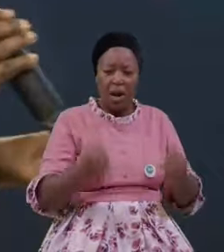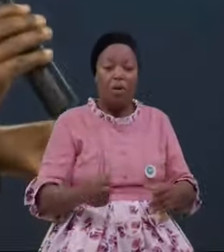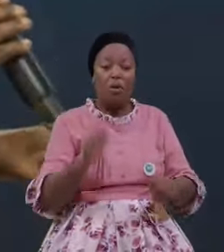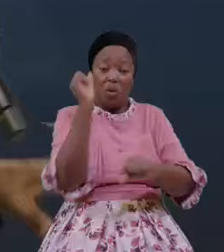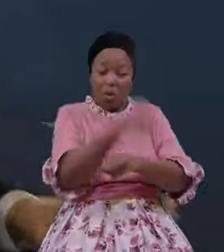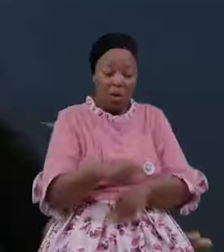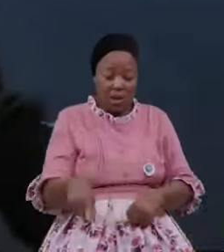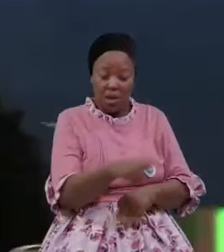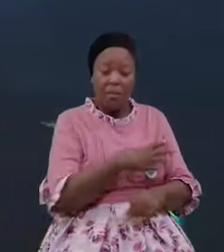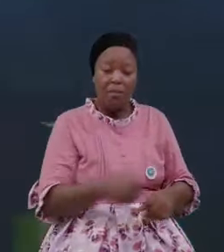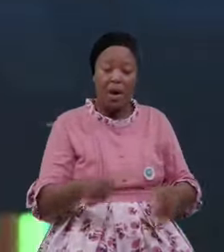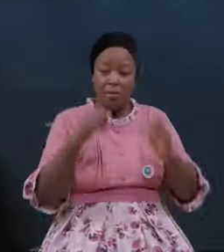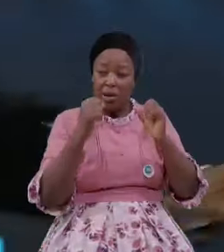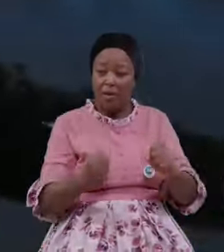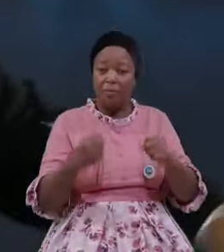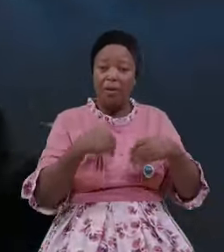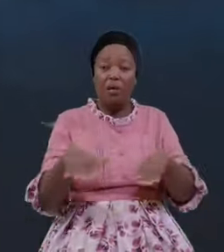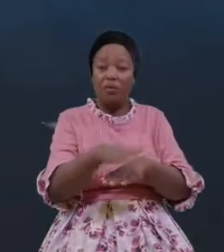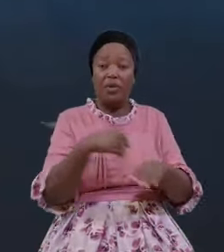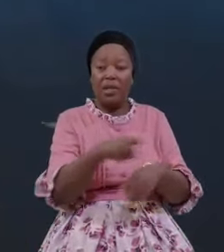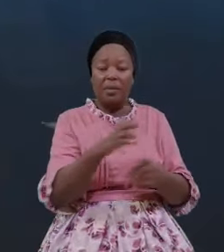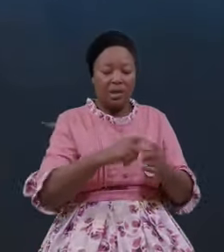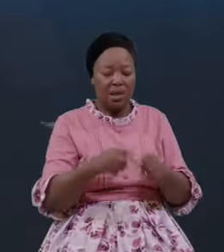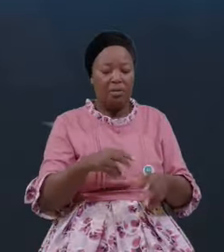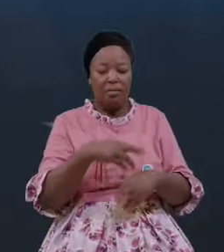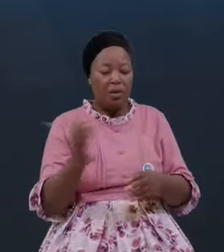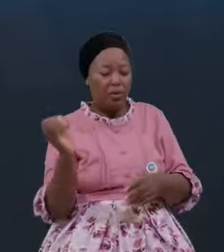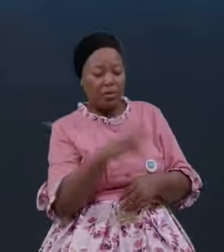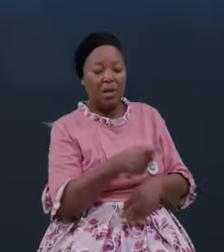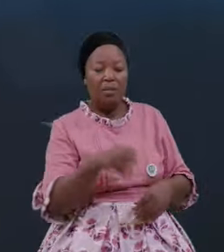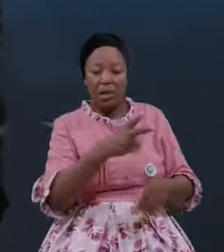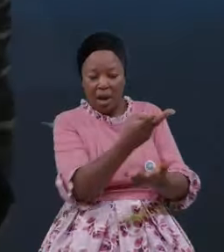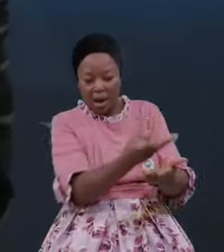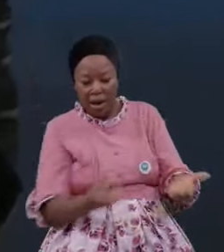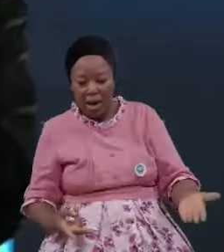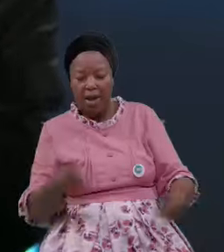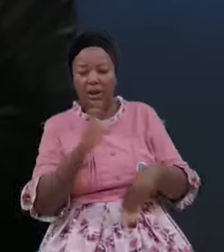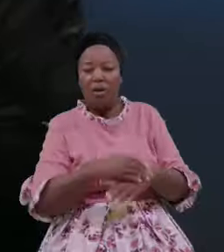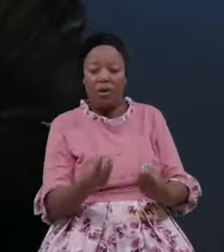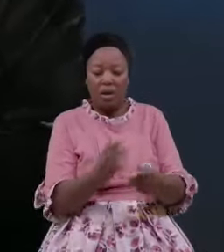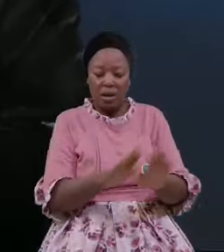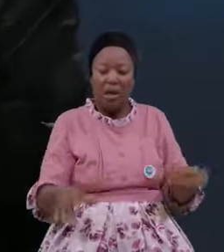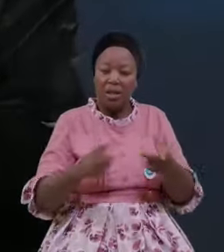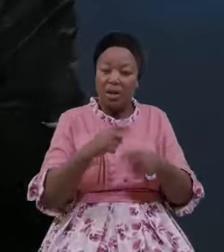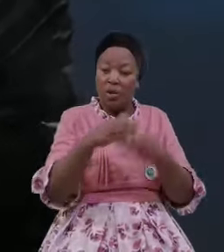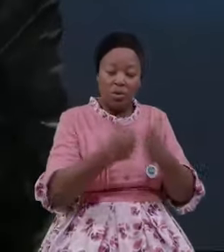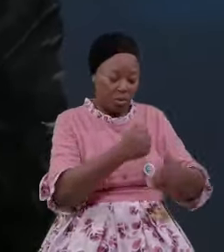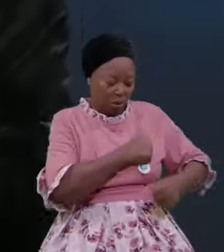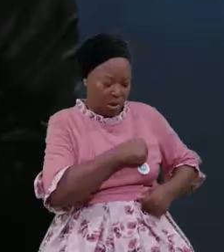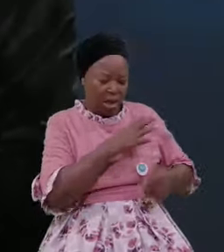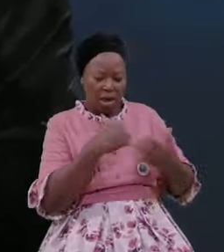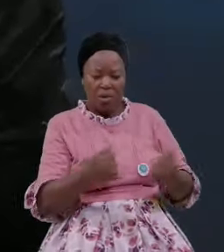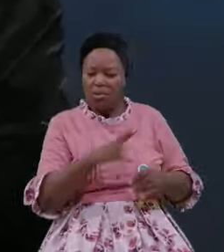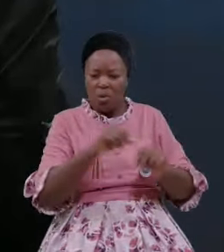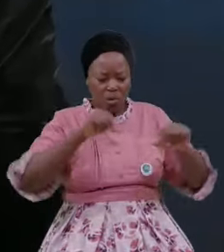overcame them, and threw them lying on the ground. And those soldiers had no doubt that